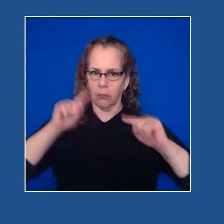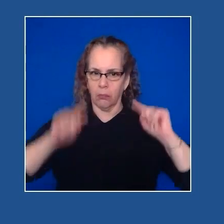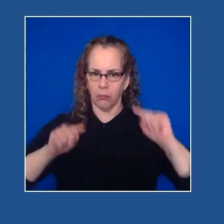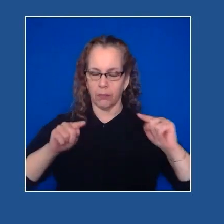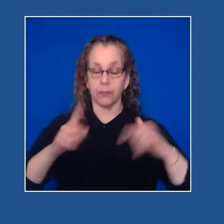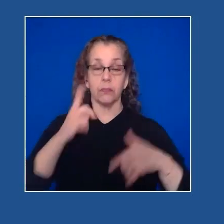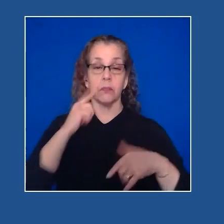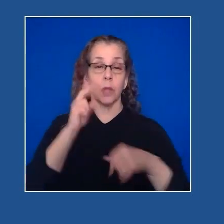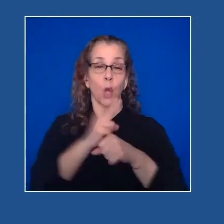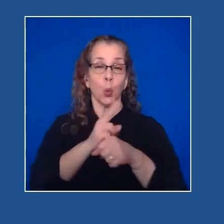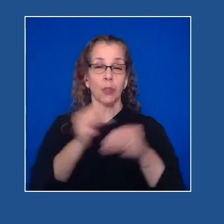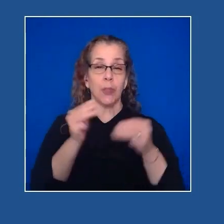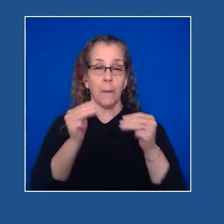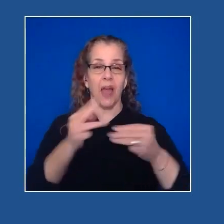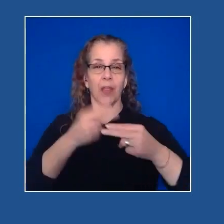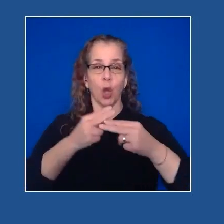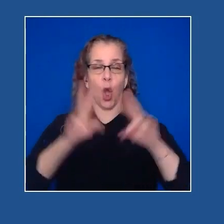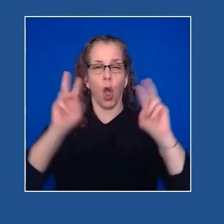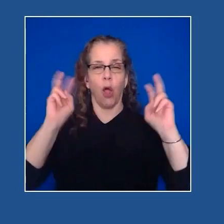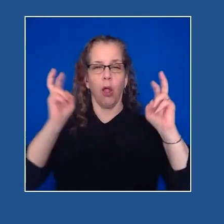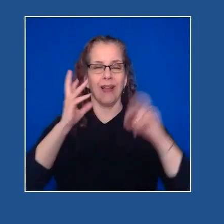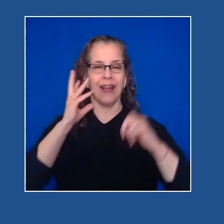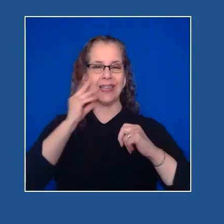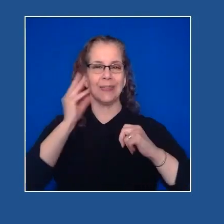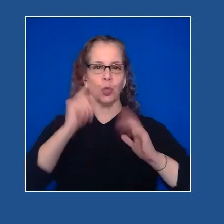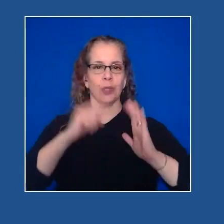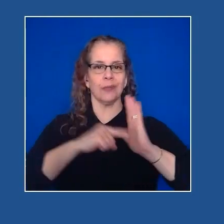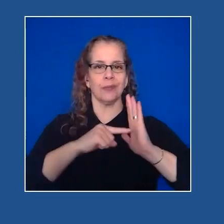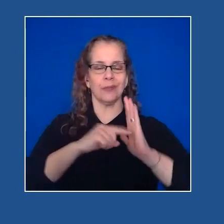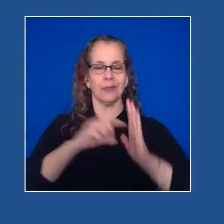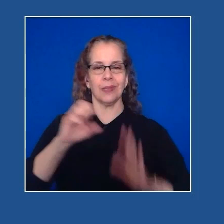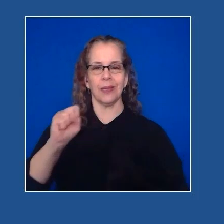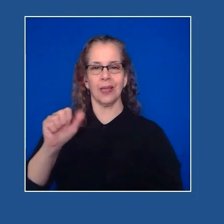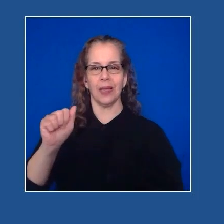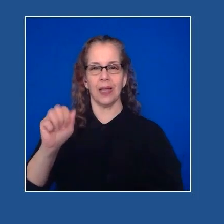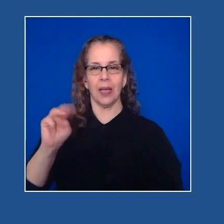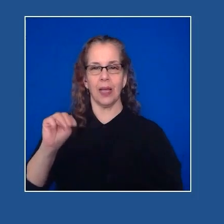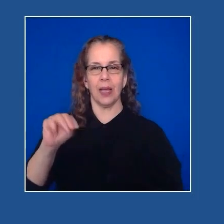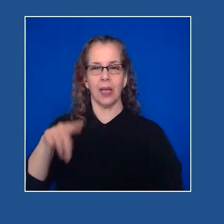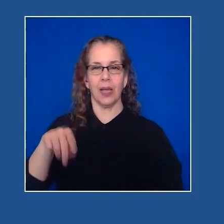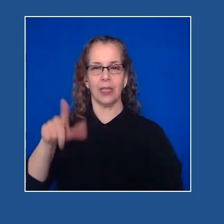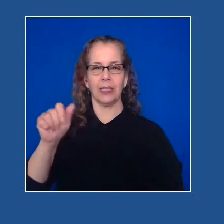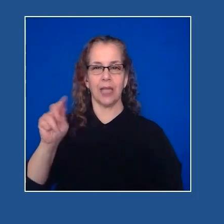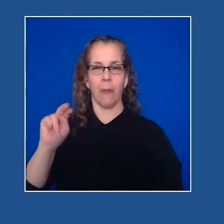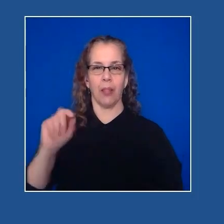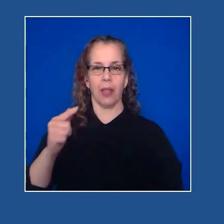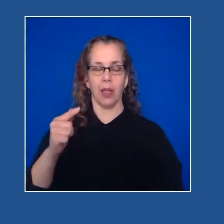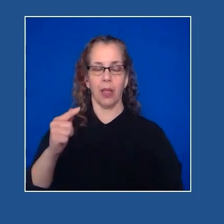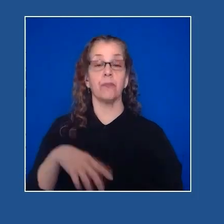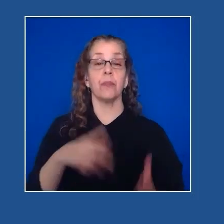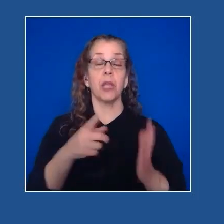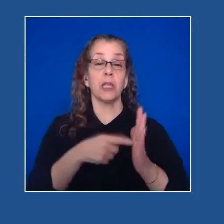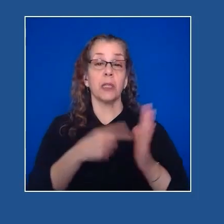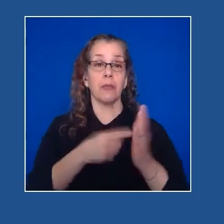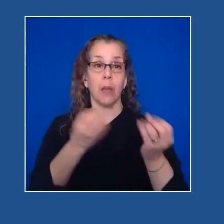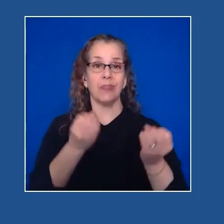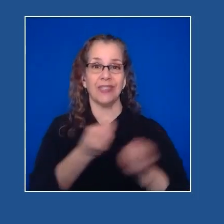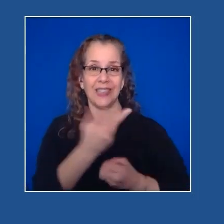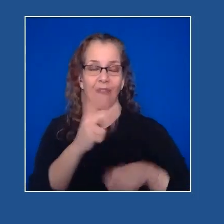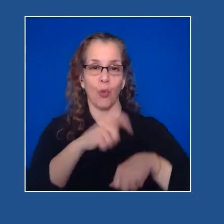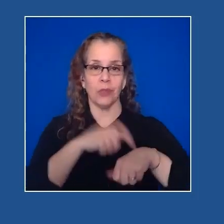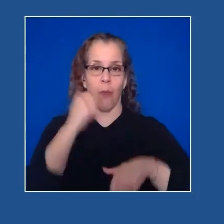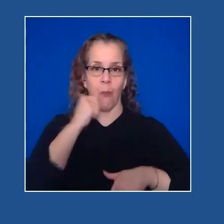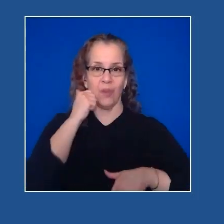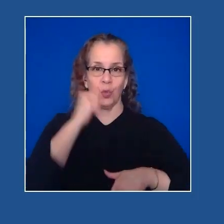called experience sampling, where participants report every day, often multiple times a day, on what they're thinking or feeling in the